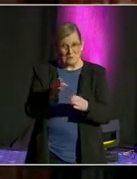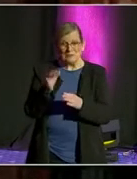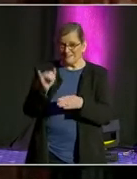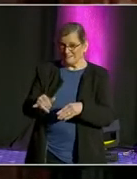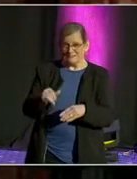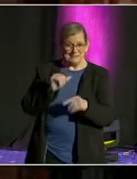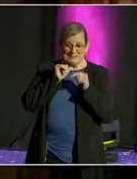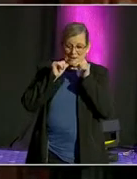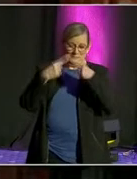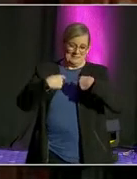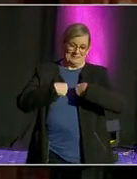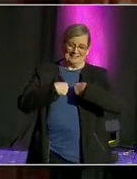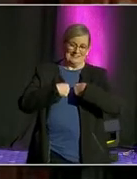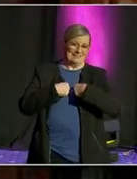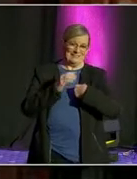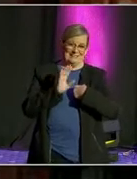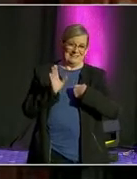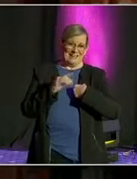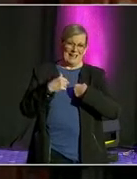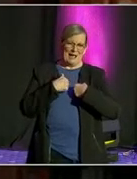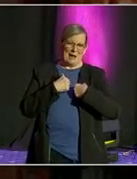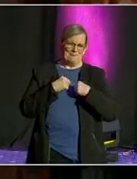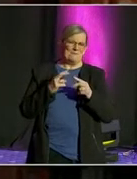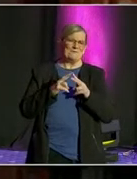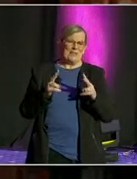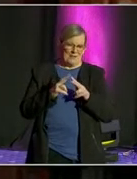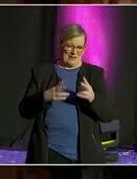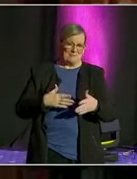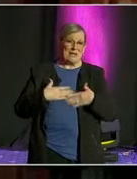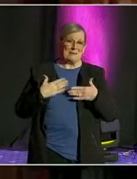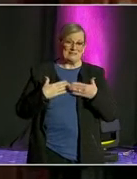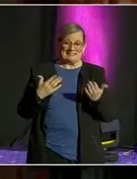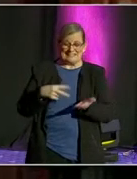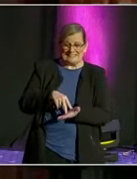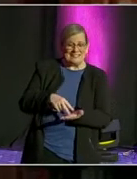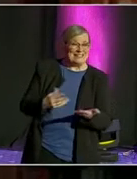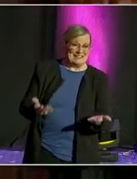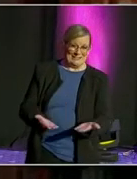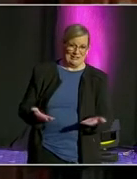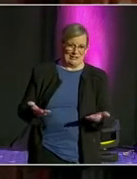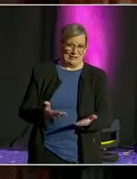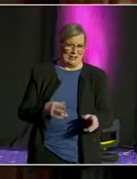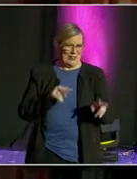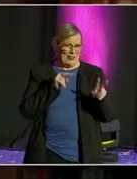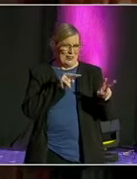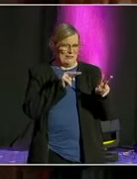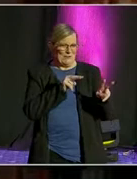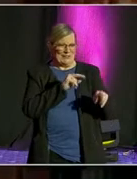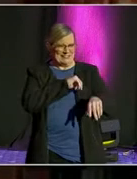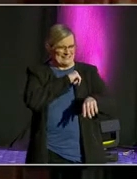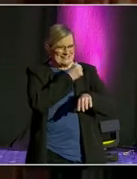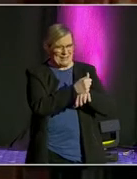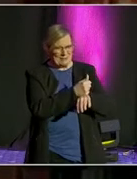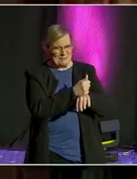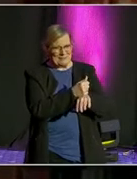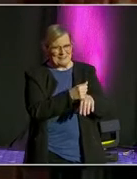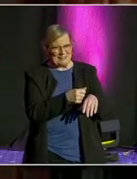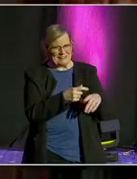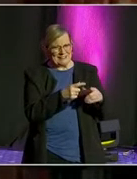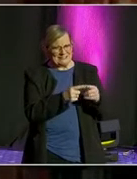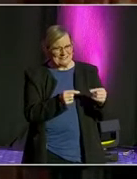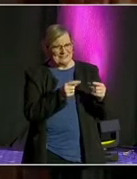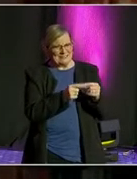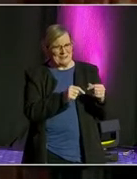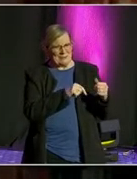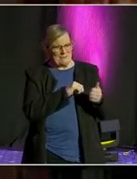Japanese ambassadors are very happy to stand in the shade of the cherry trees. The Japanese cherry blossoms welcome more people